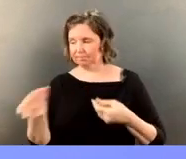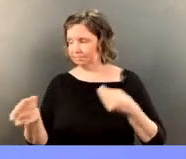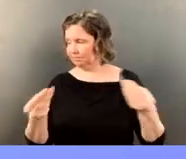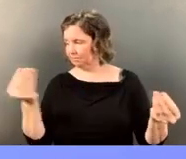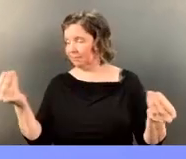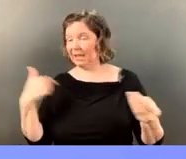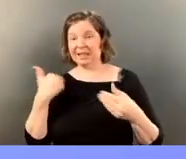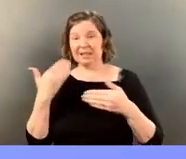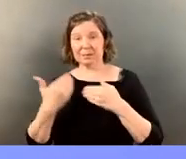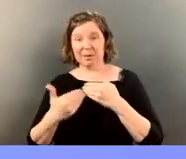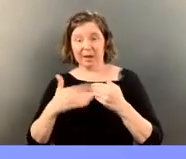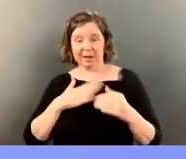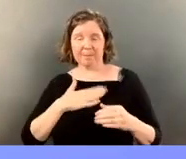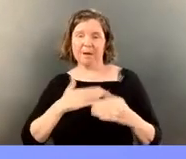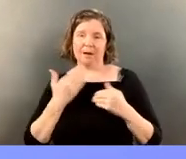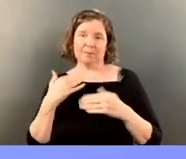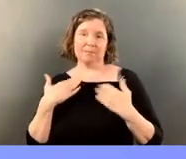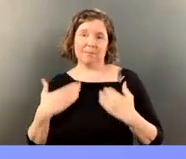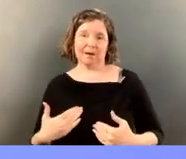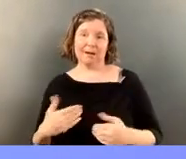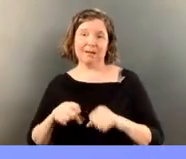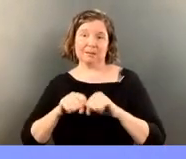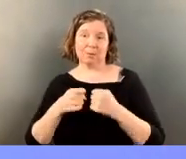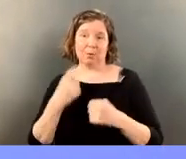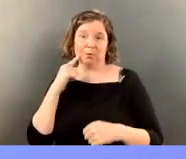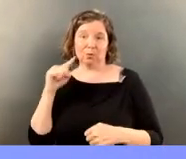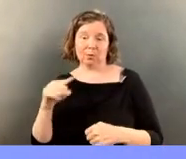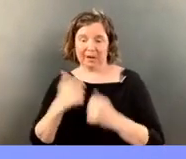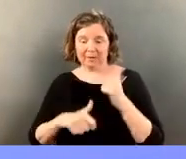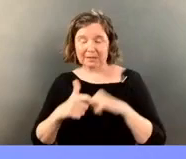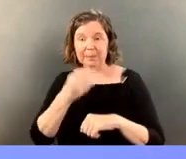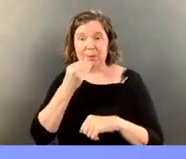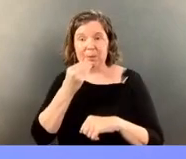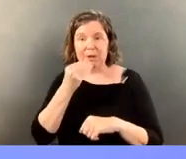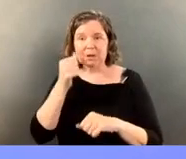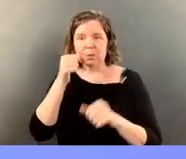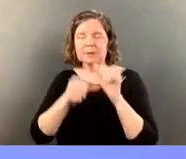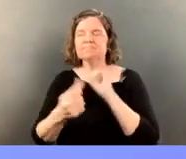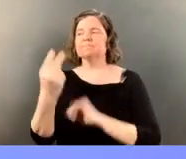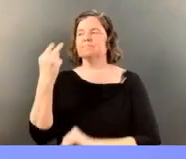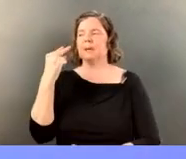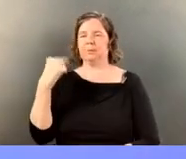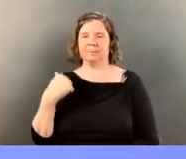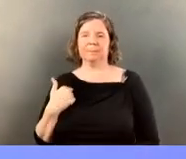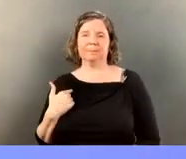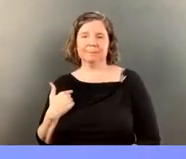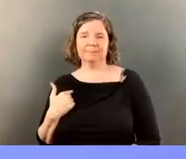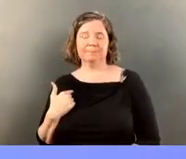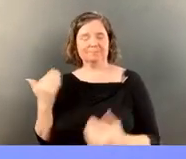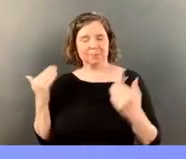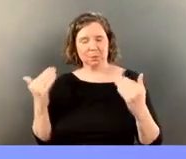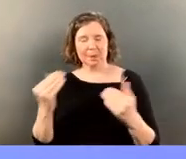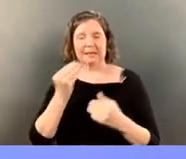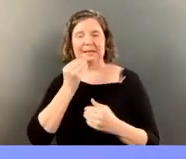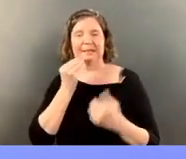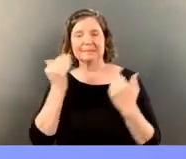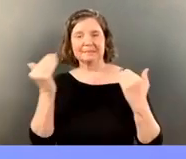this bread is my body, and it's been broken for you. And every time you eat this, do it in remembrance of me. So let's go ahead and eat.